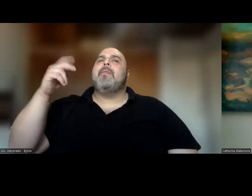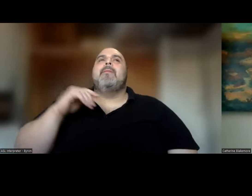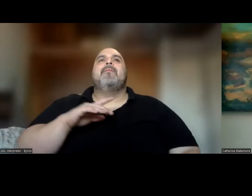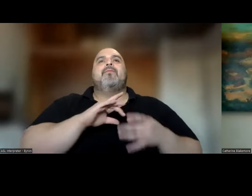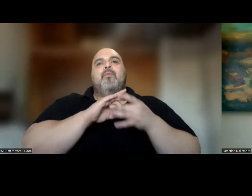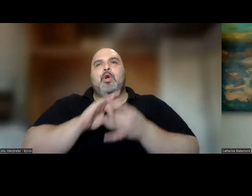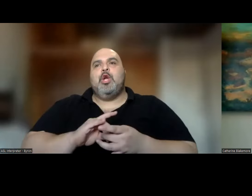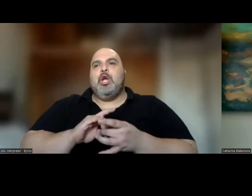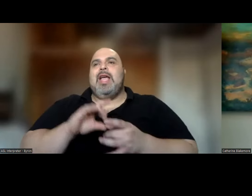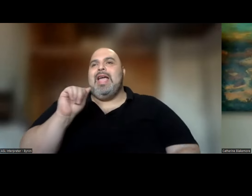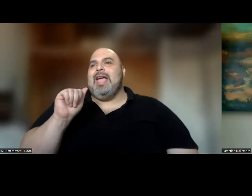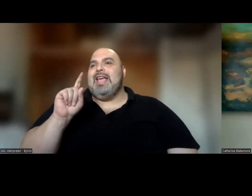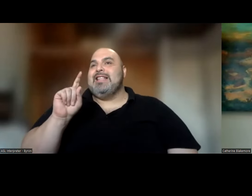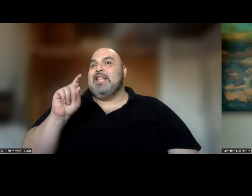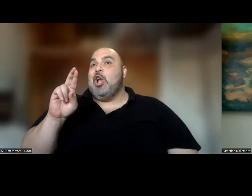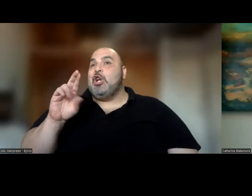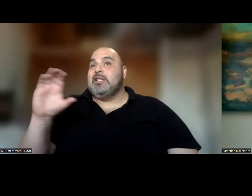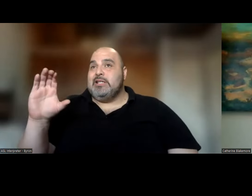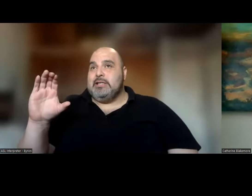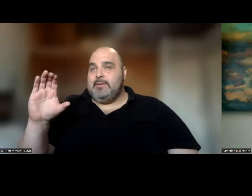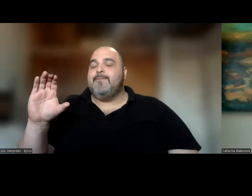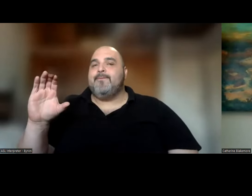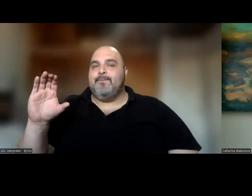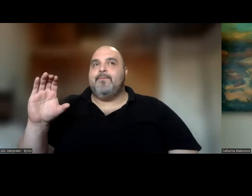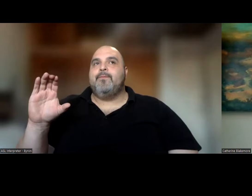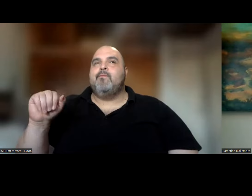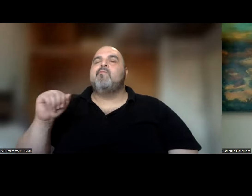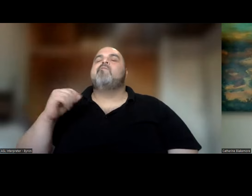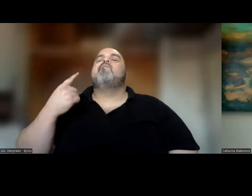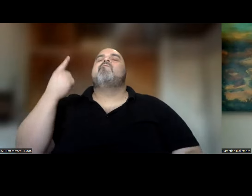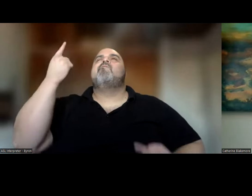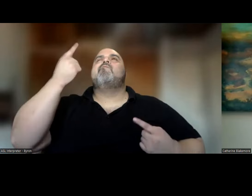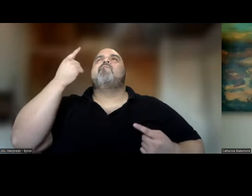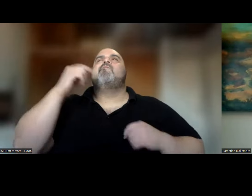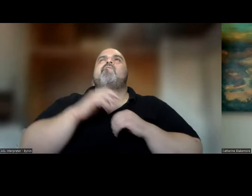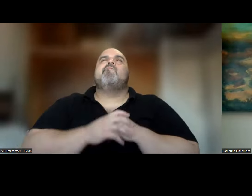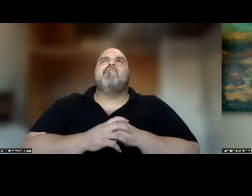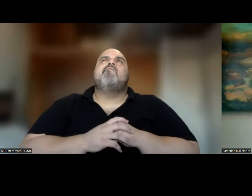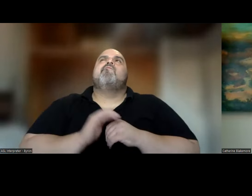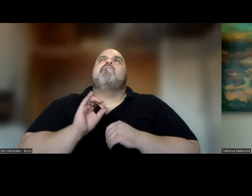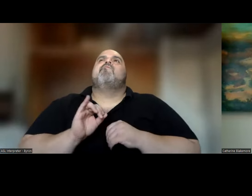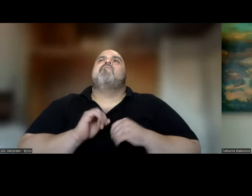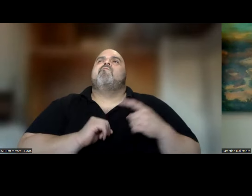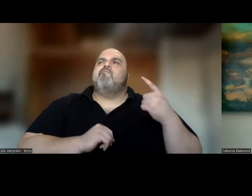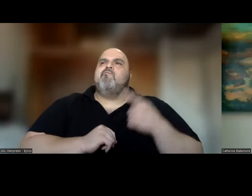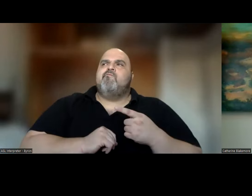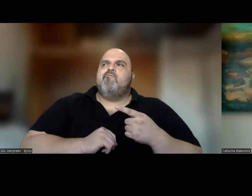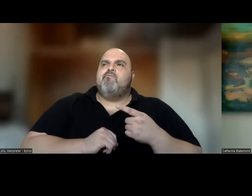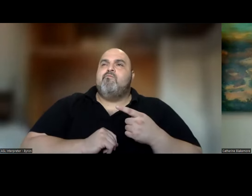the ADRCs, I'm wondering whether or not there's going to be an interest